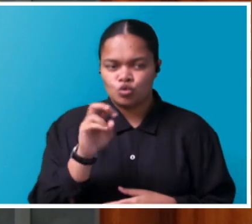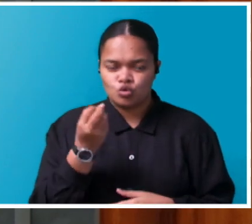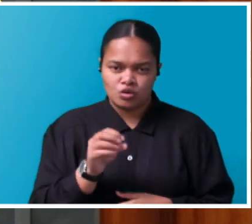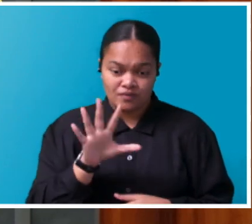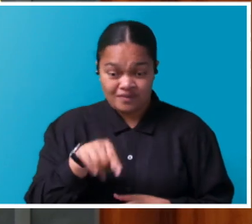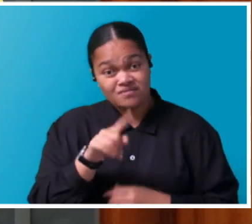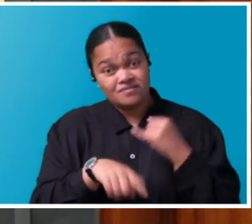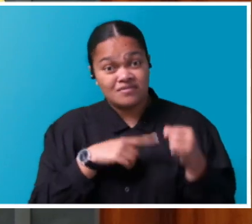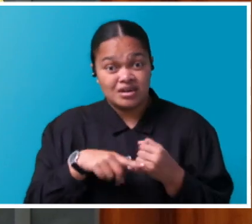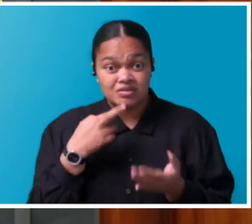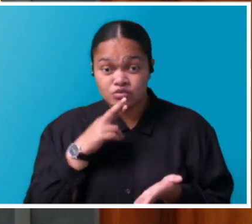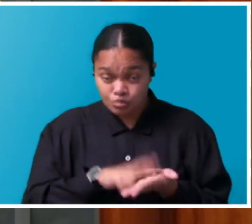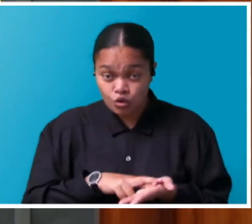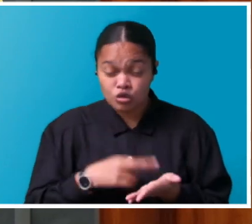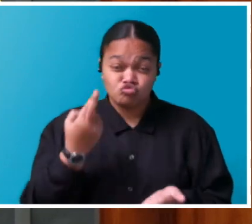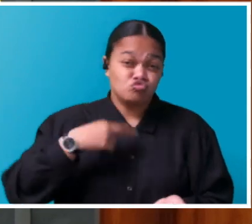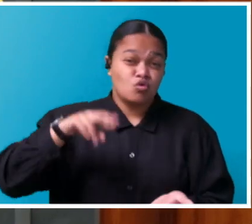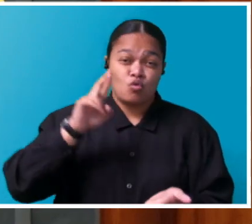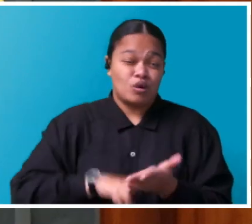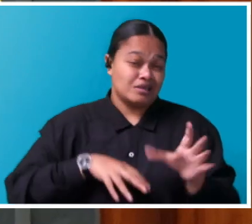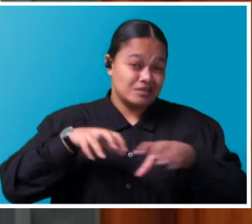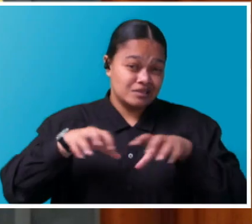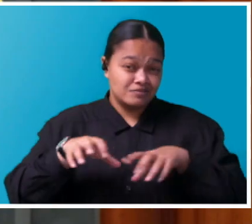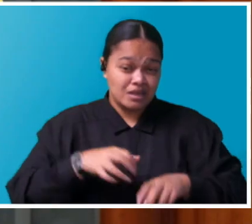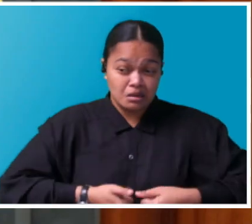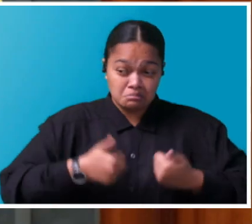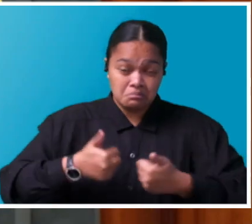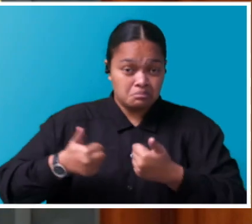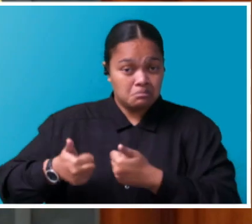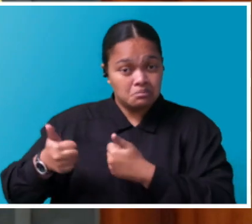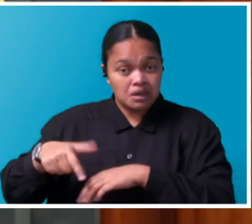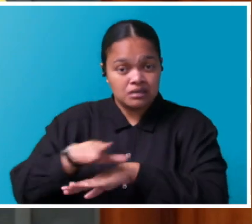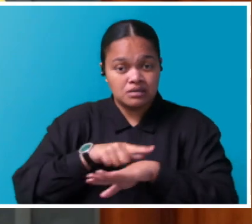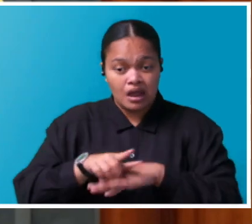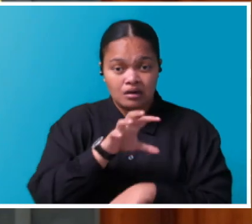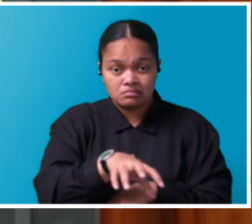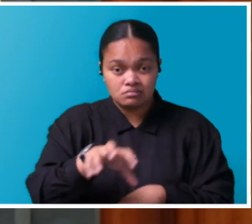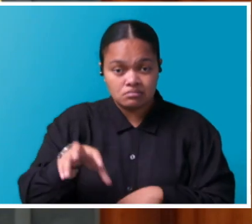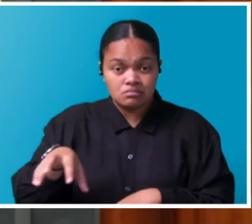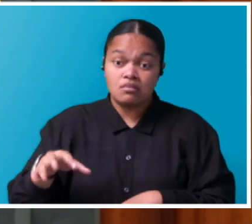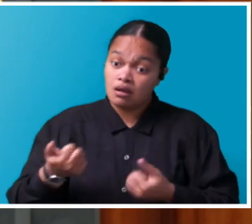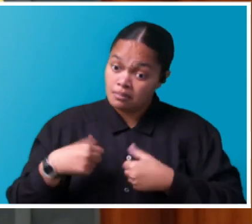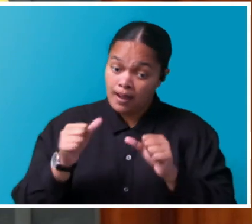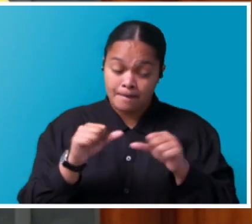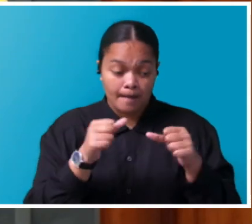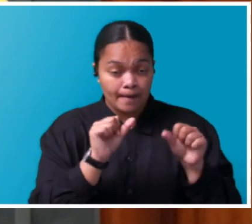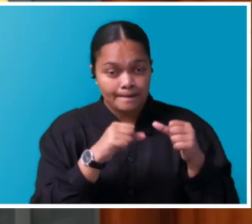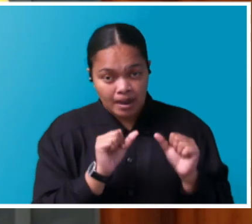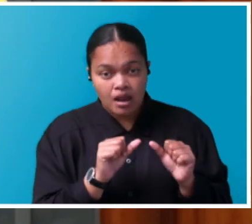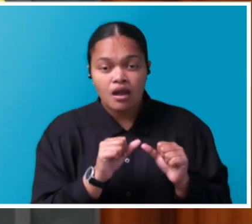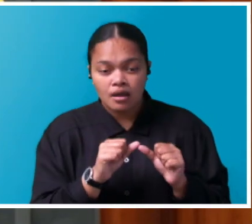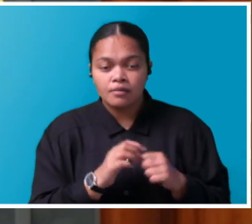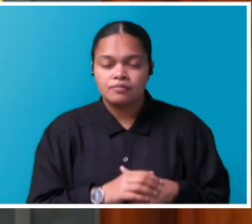report will record how well the activities and operations within the forest and land-based sectors have been managed towards achieving the